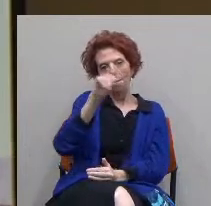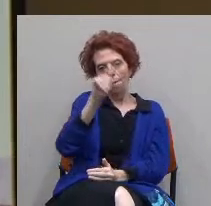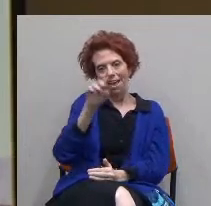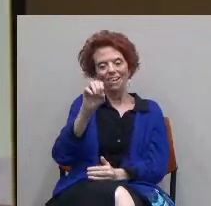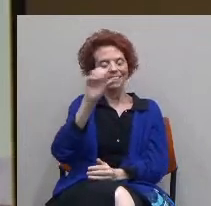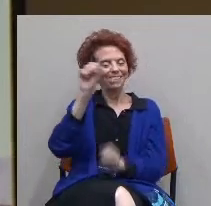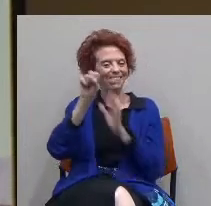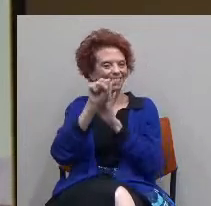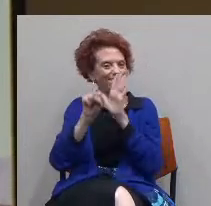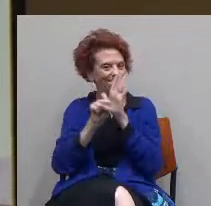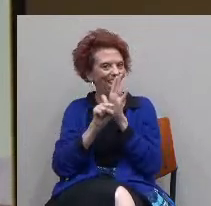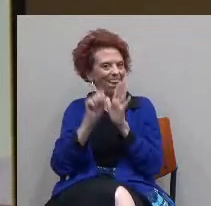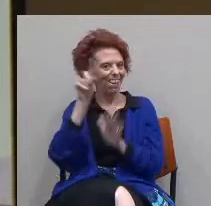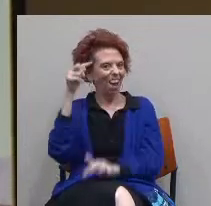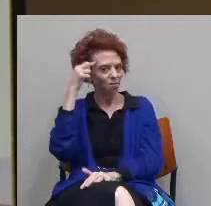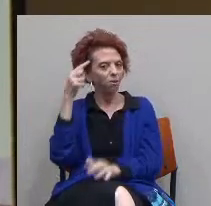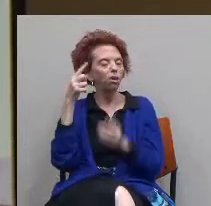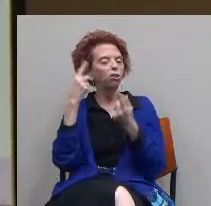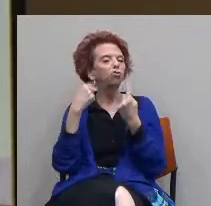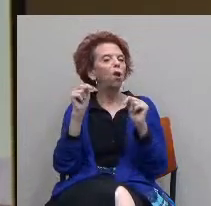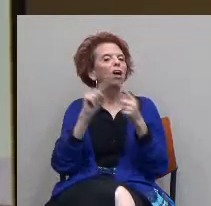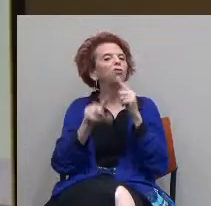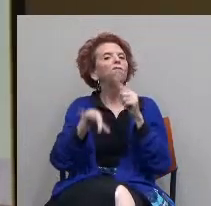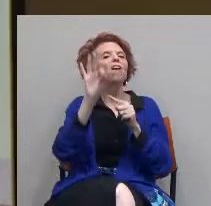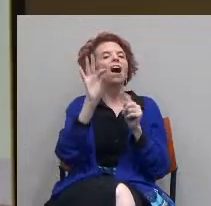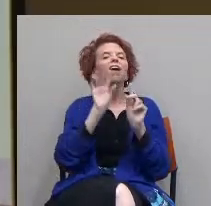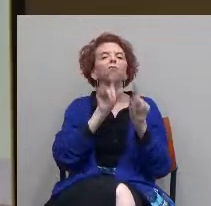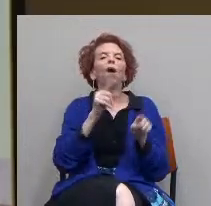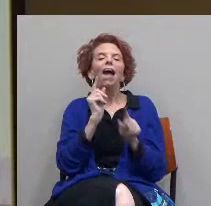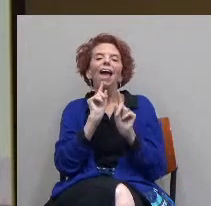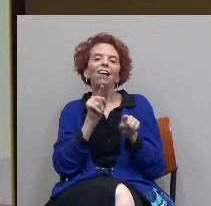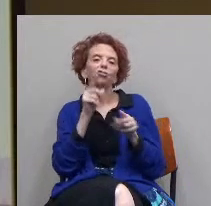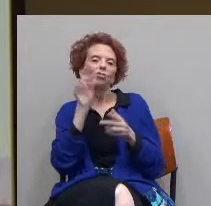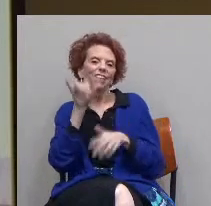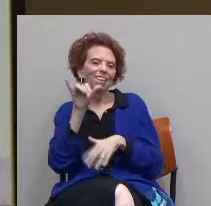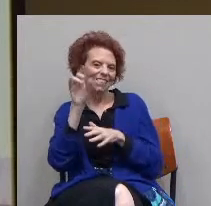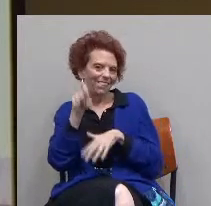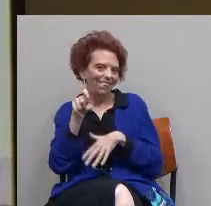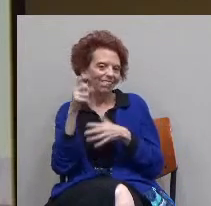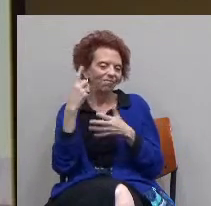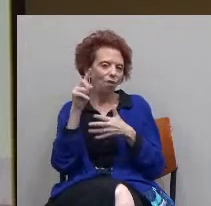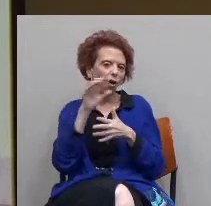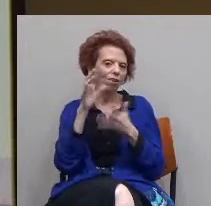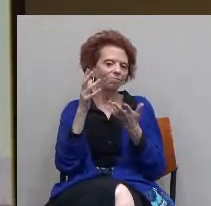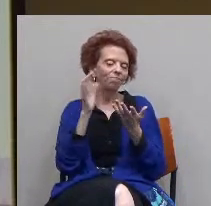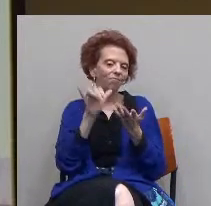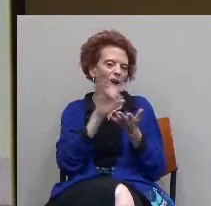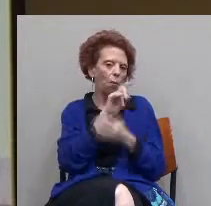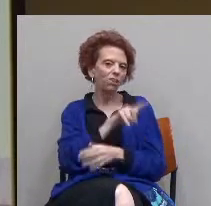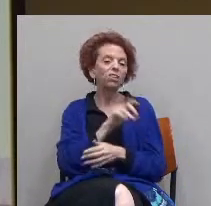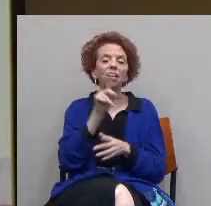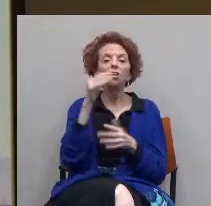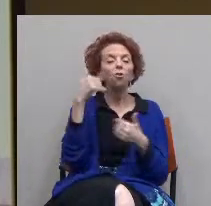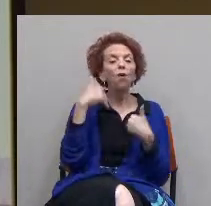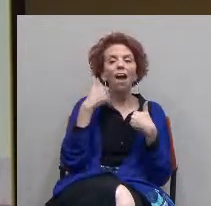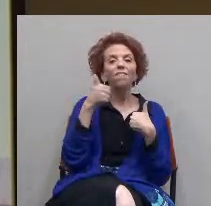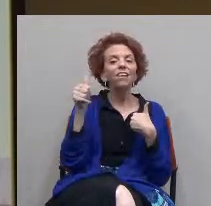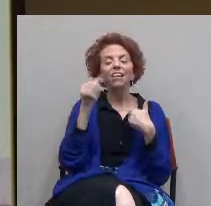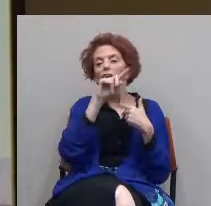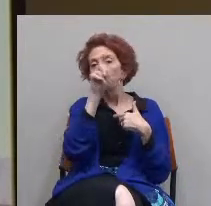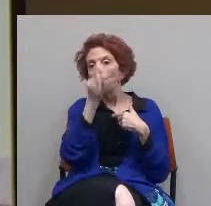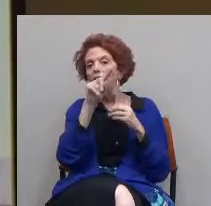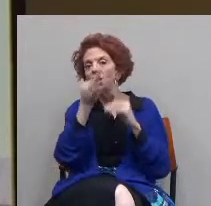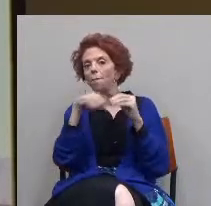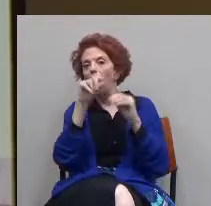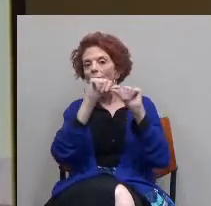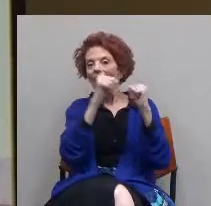government and help them to find the answers that they're looking for and assist them. Any questions about the agency's role? I wanted